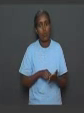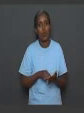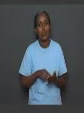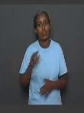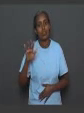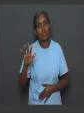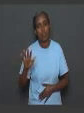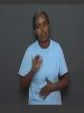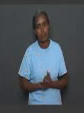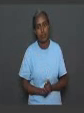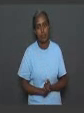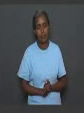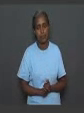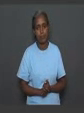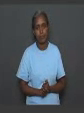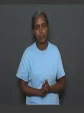0.5.